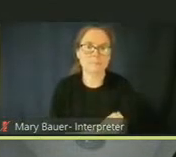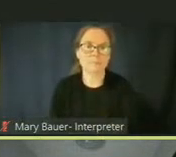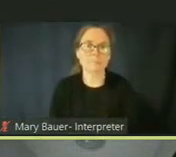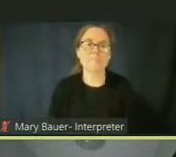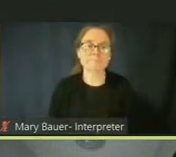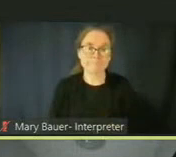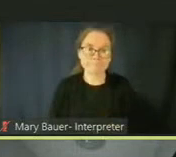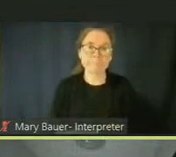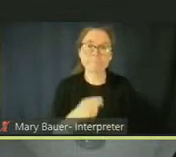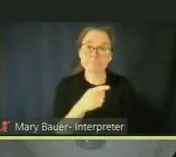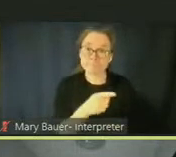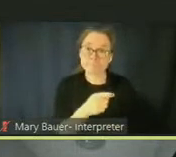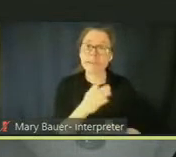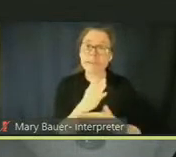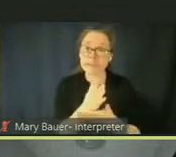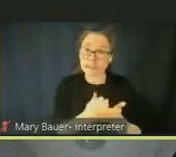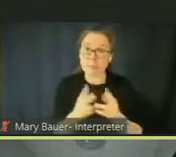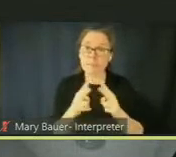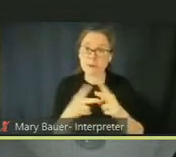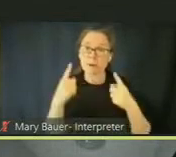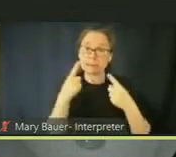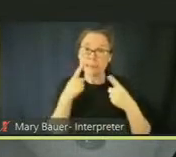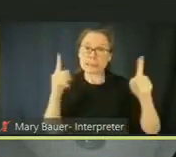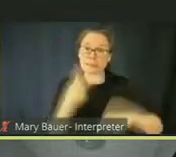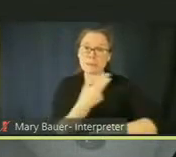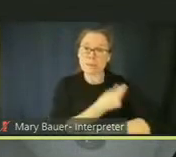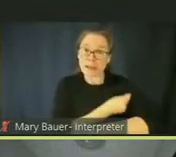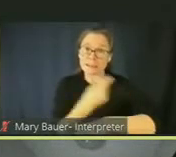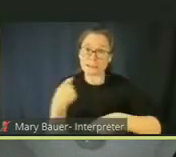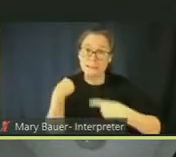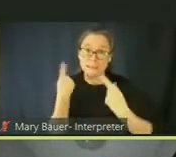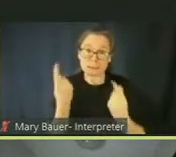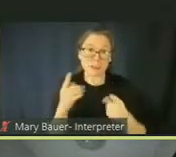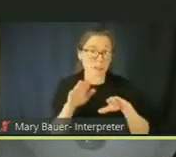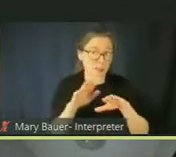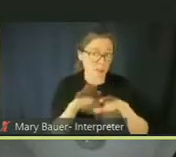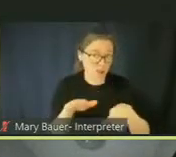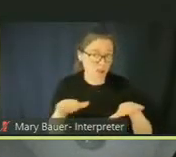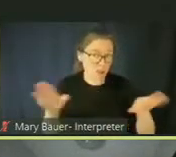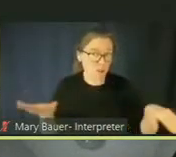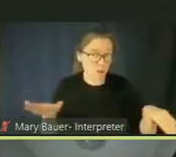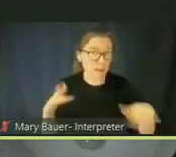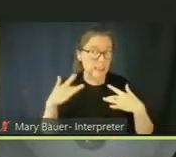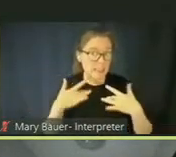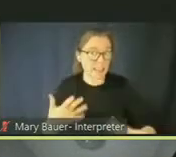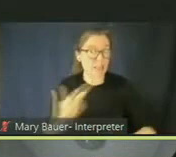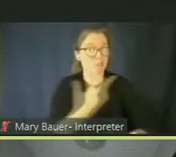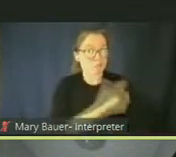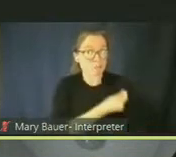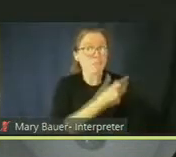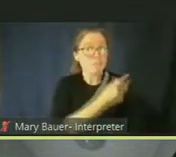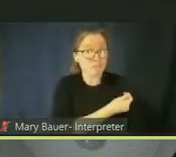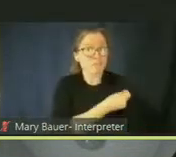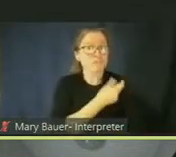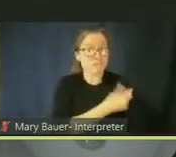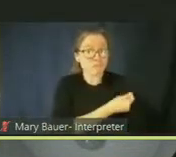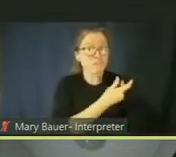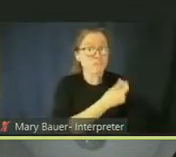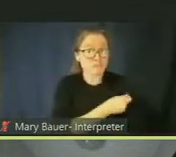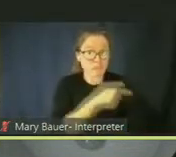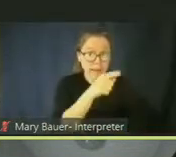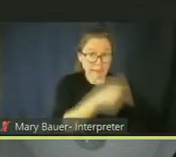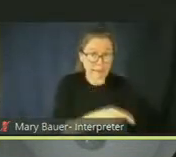Some of the successful vaccines that we have, and we know that kids get these often in their routine vaccination schedule, have been things